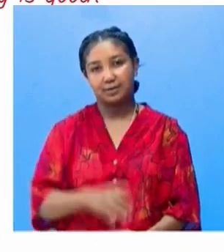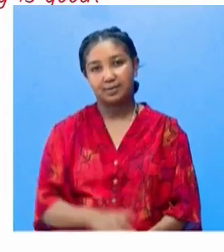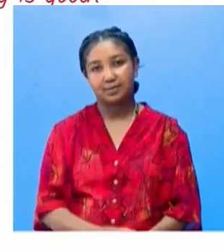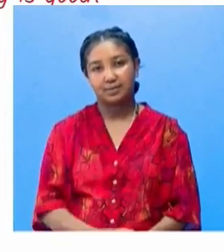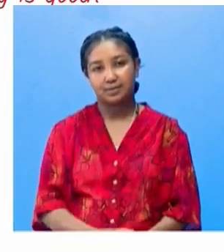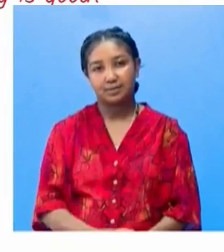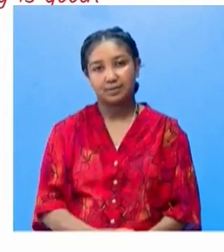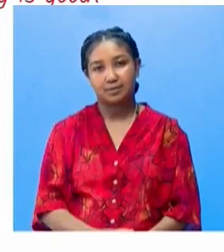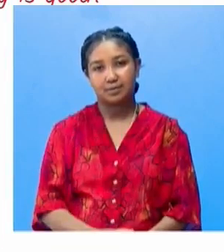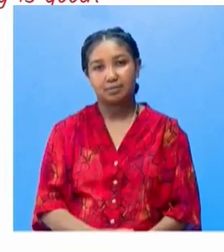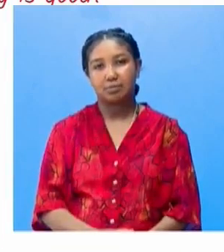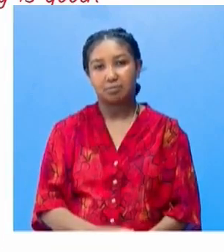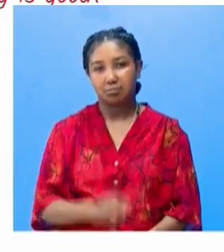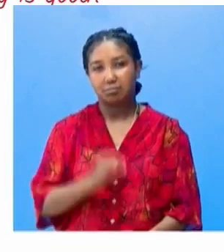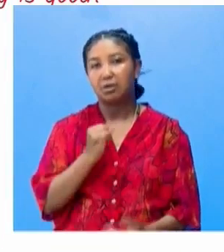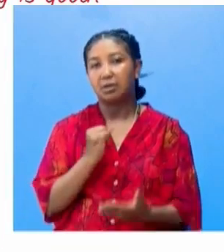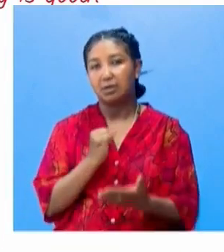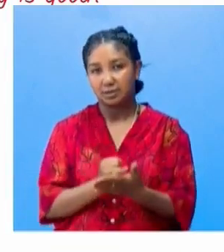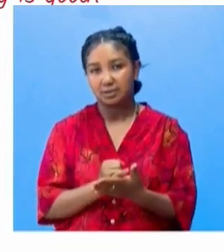Yeah? It is